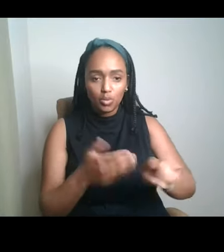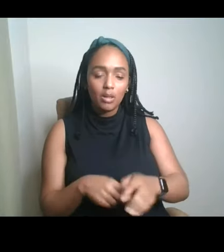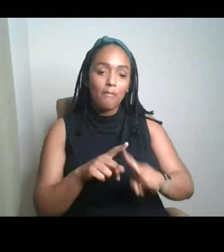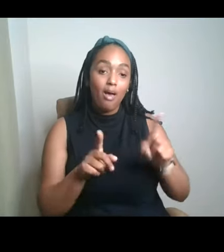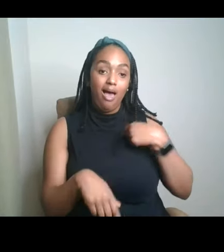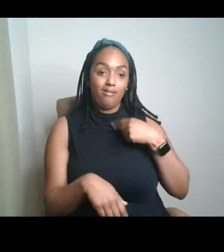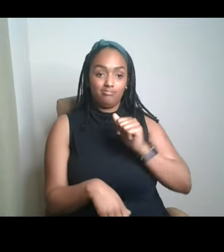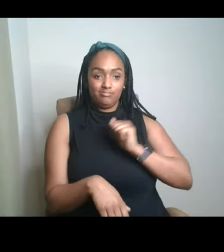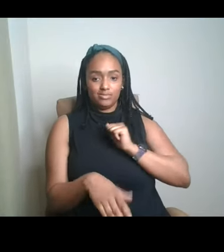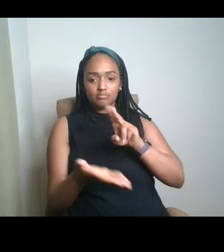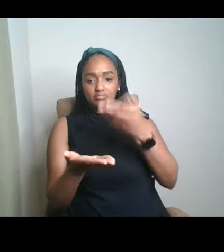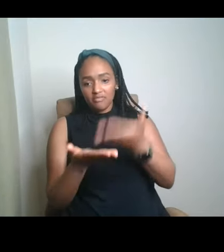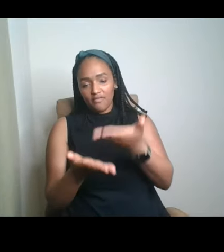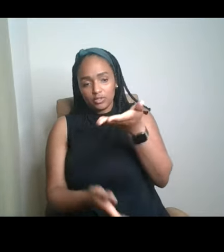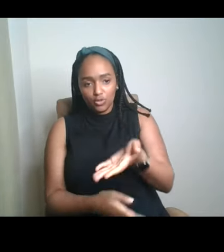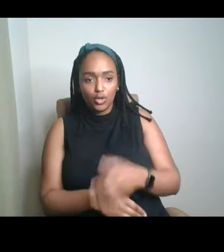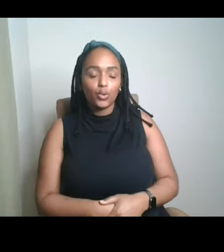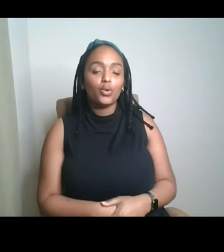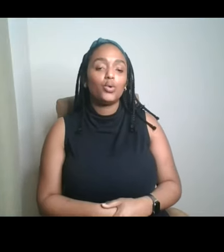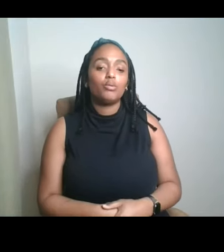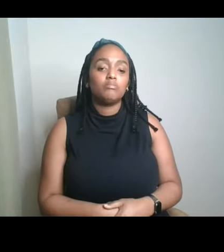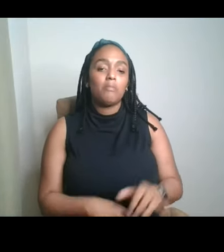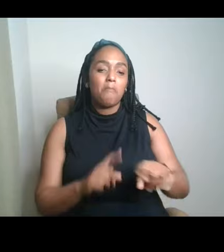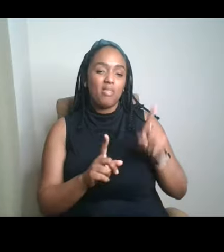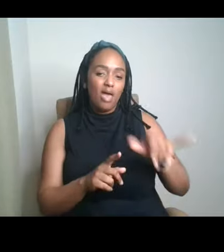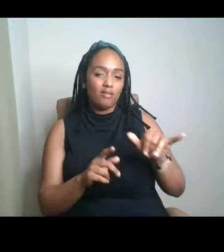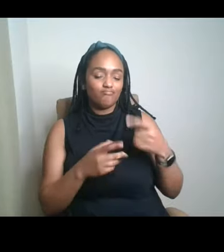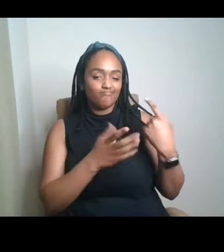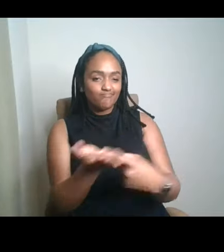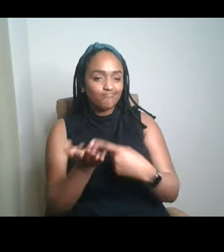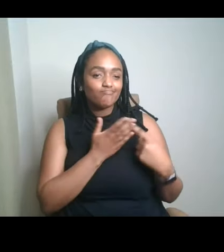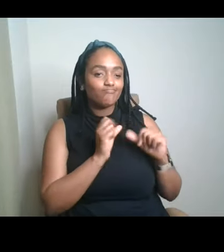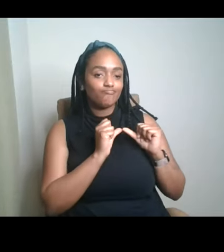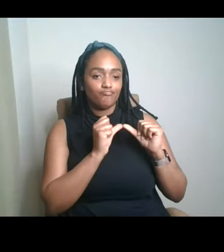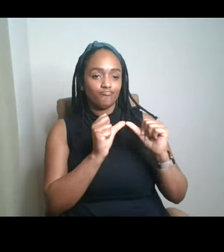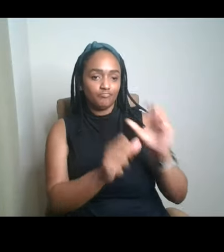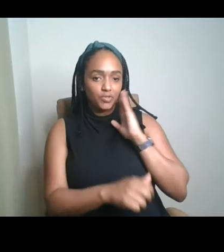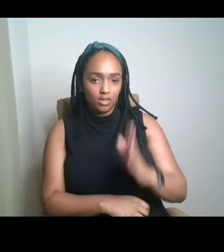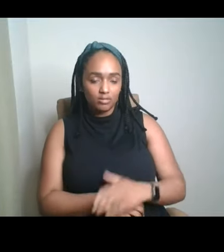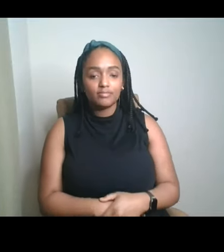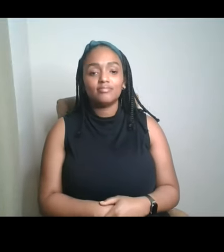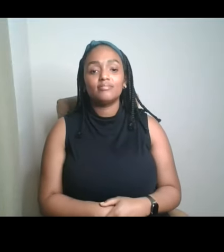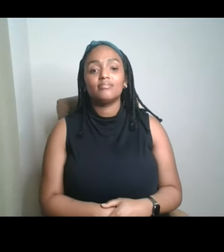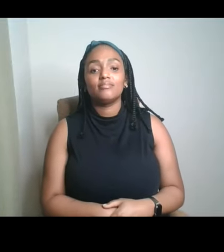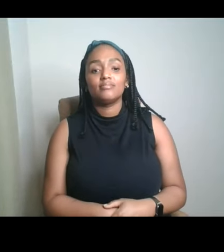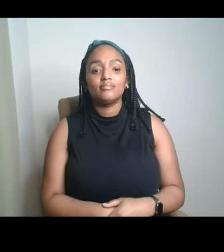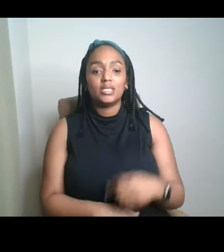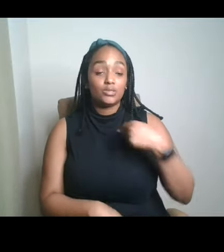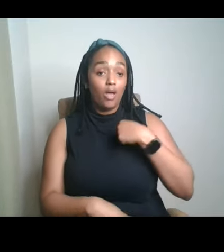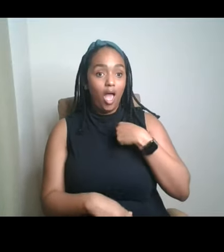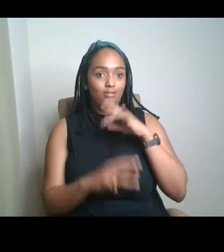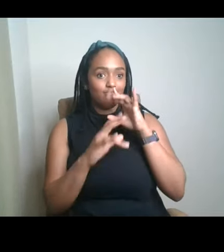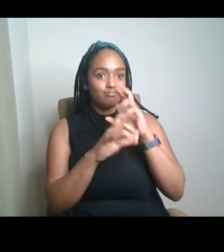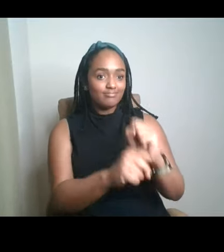but that's definitely an ongoing conversation. And yeah, so I'm really into film mainly. I'm